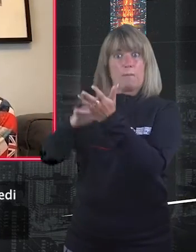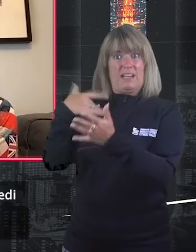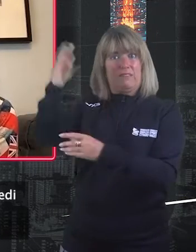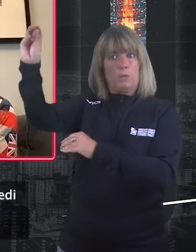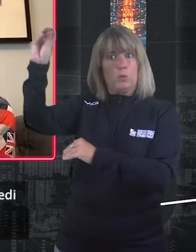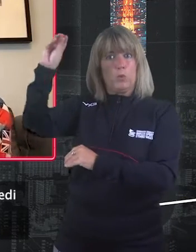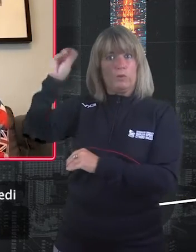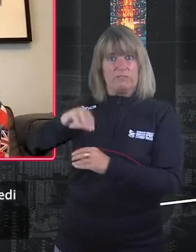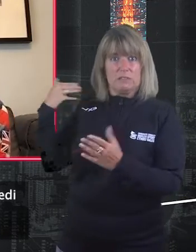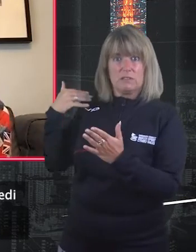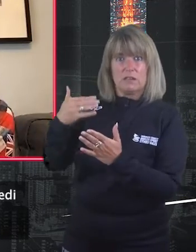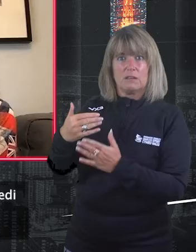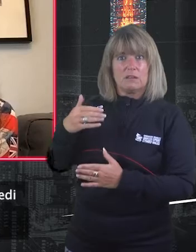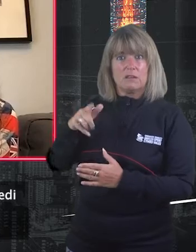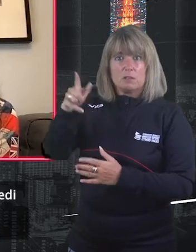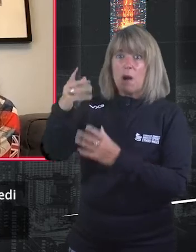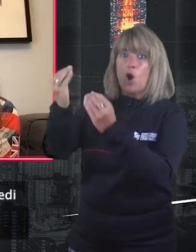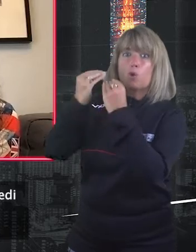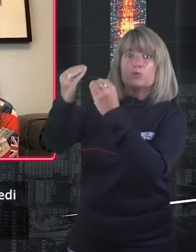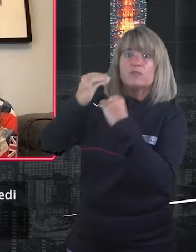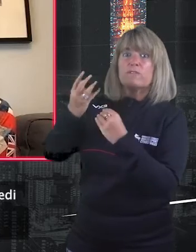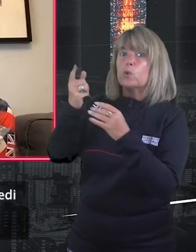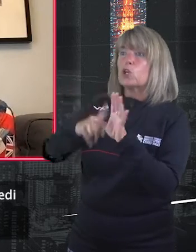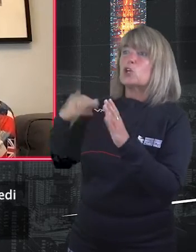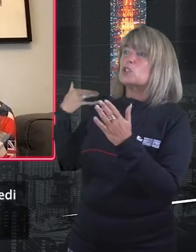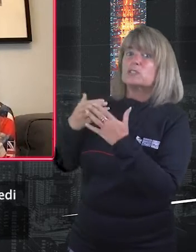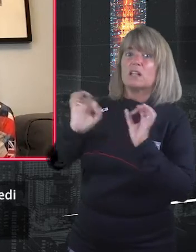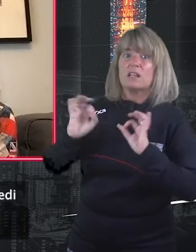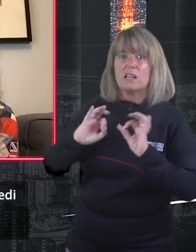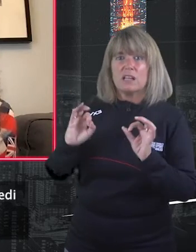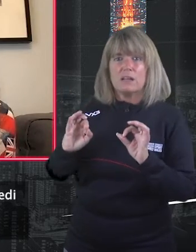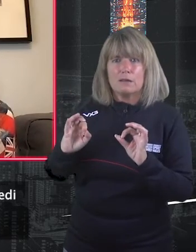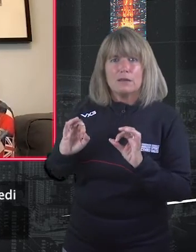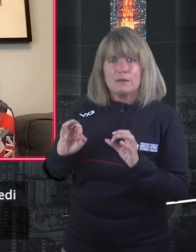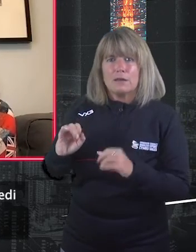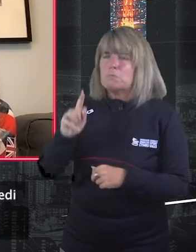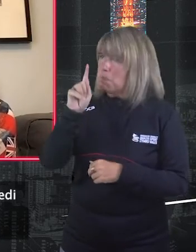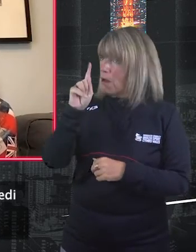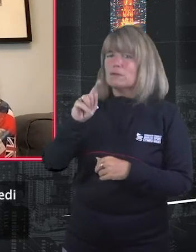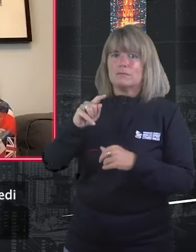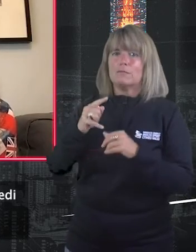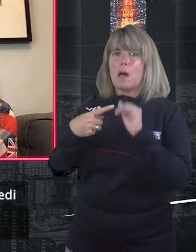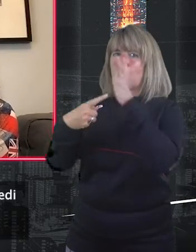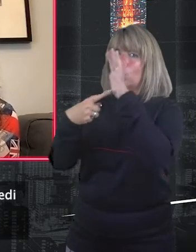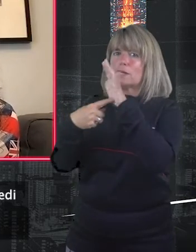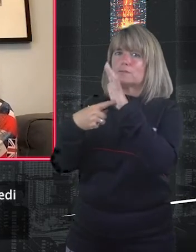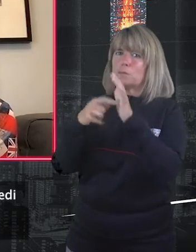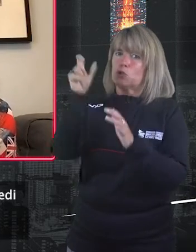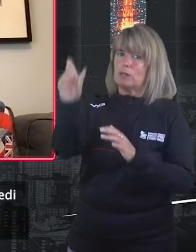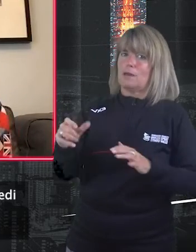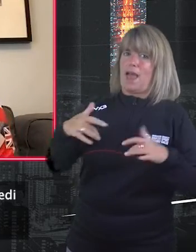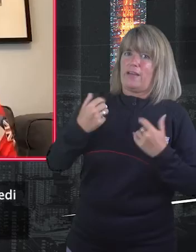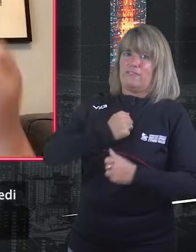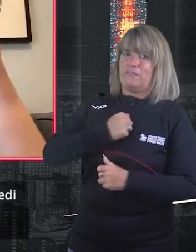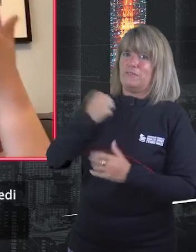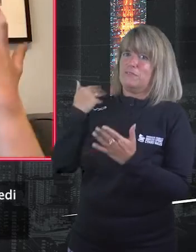I mean, Laszlo, you know, even though, you know, I've moved away from Durham since then, and, you know, he's not